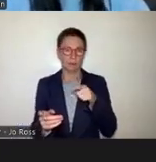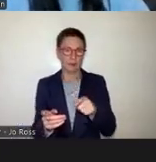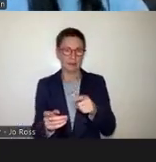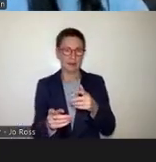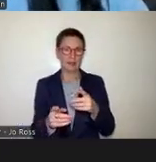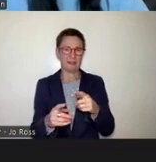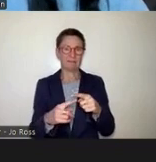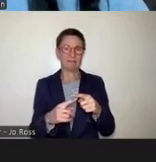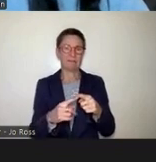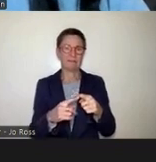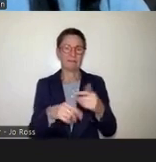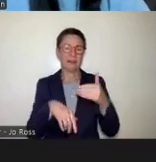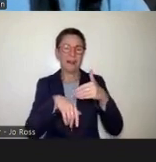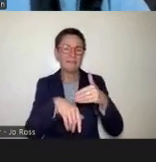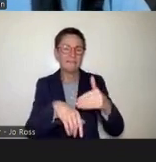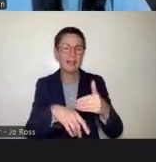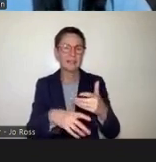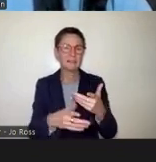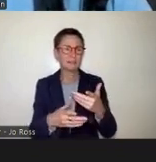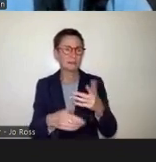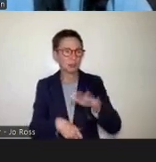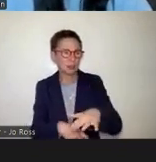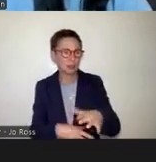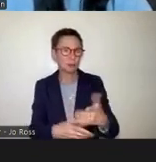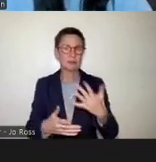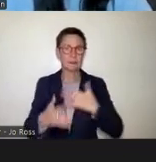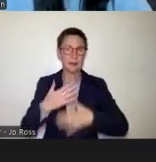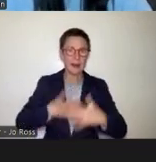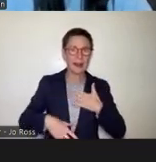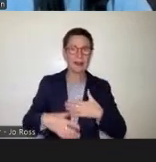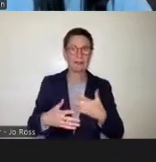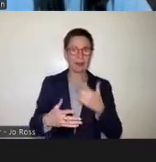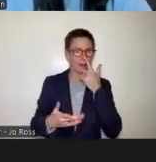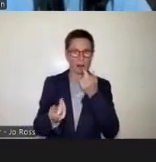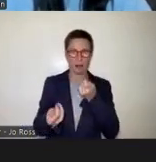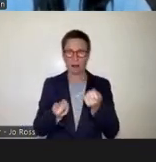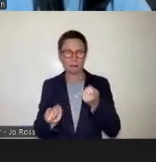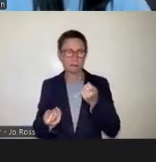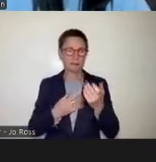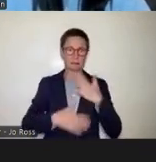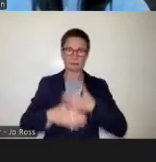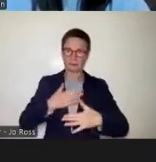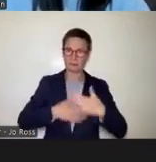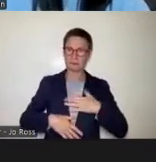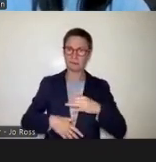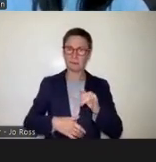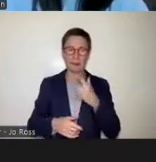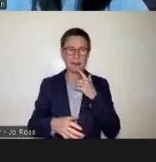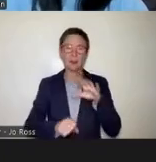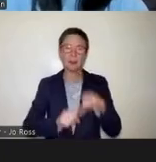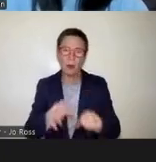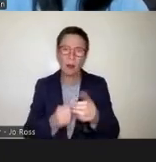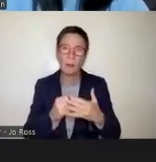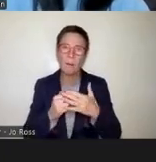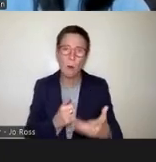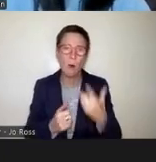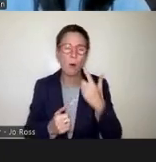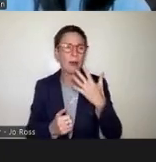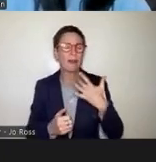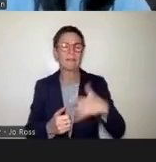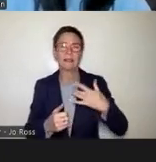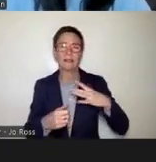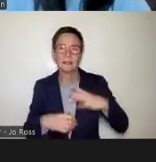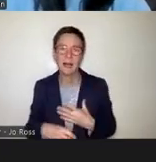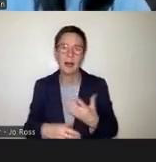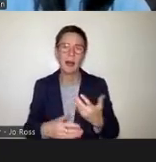on children's regulatory behaviours. And then they're much likely to struggle with things like hunger, tiredness, and general well-being that